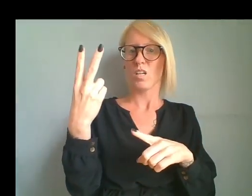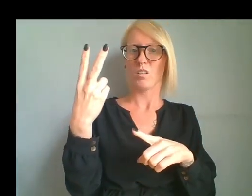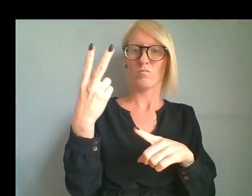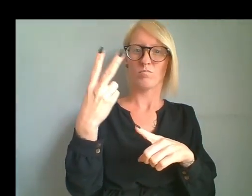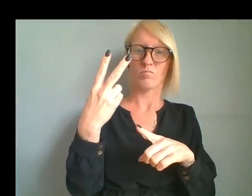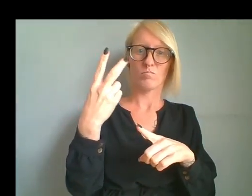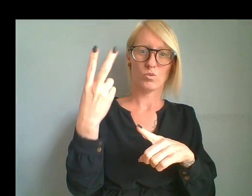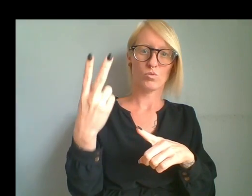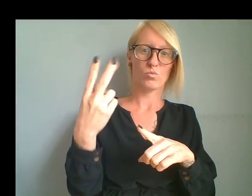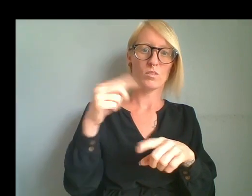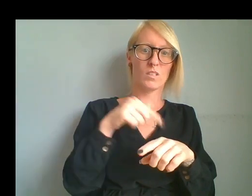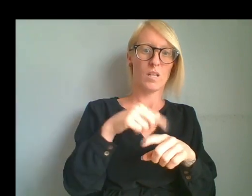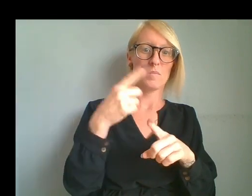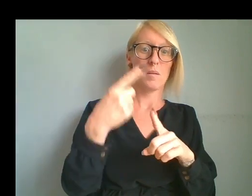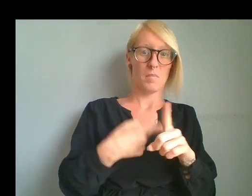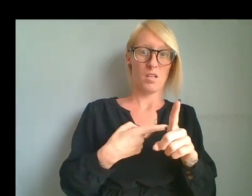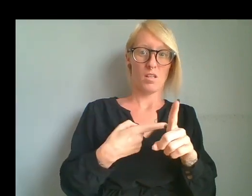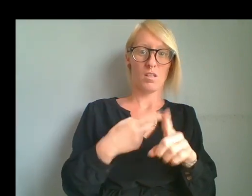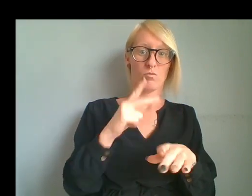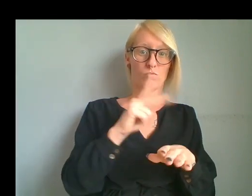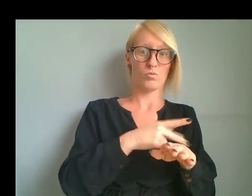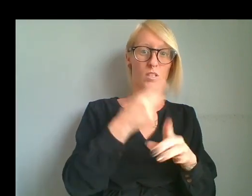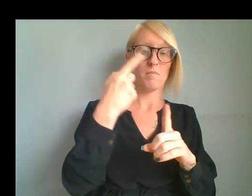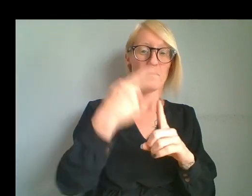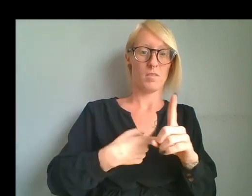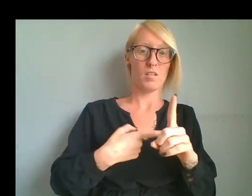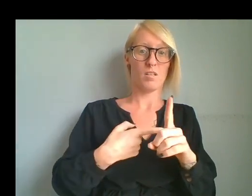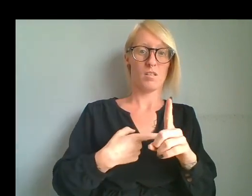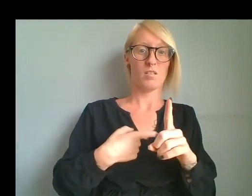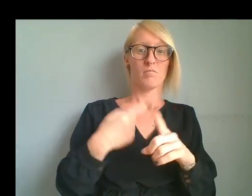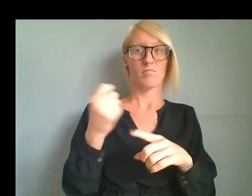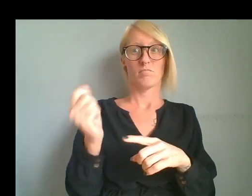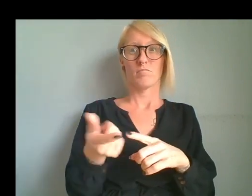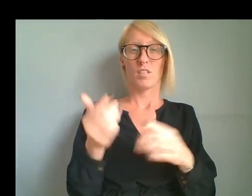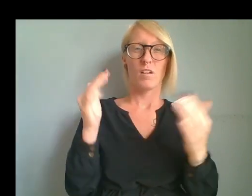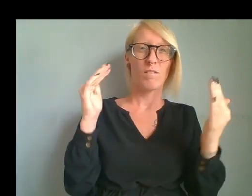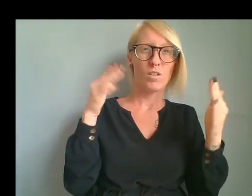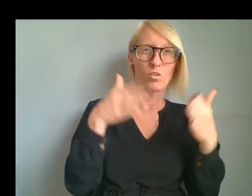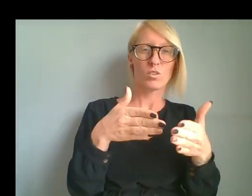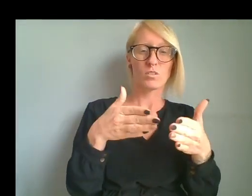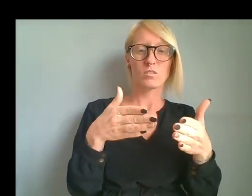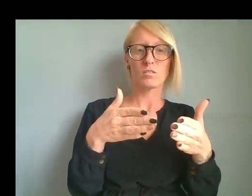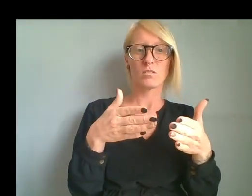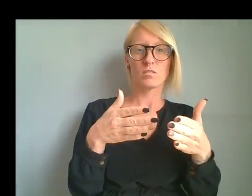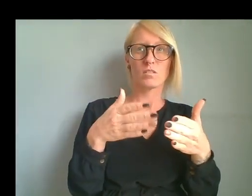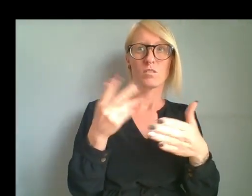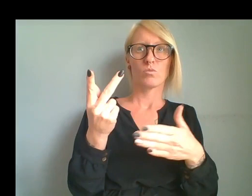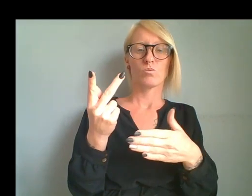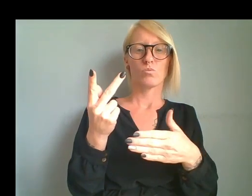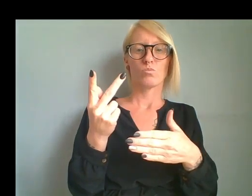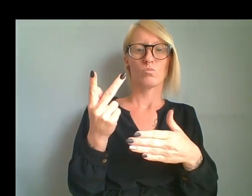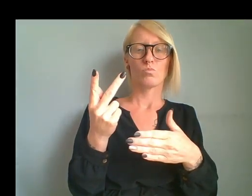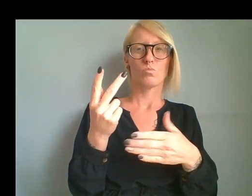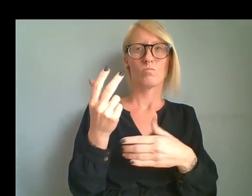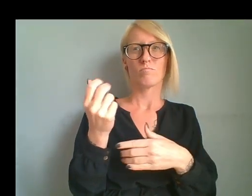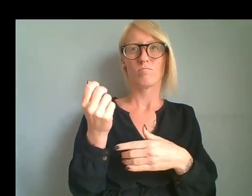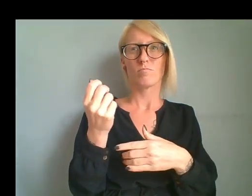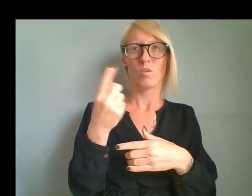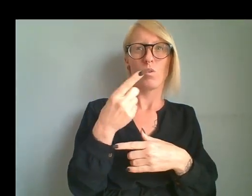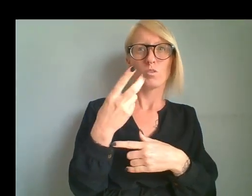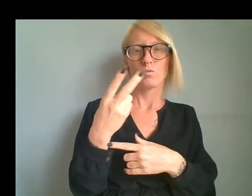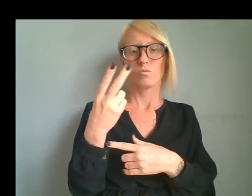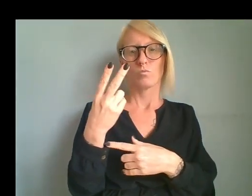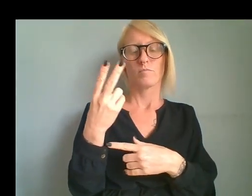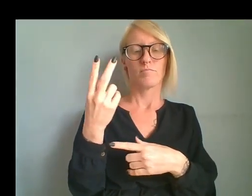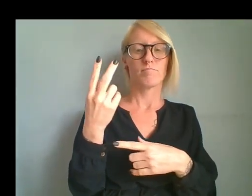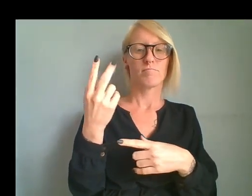forget about you. I would try to aim for a couple times a month. If you have stories to tell, You're going to monitor comments